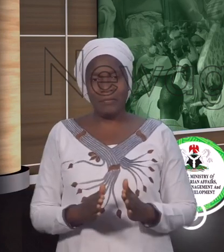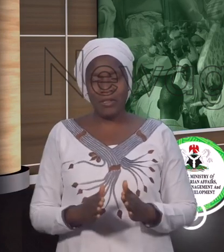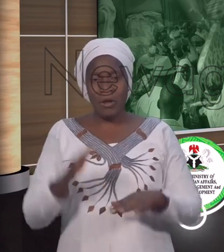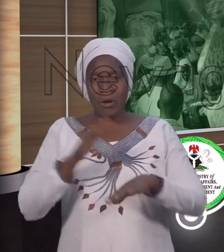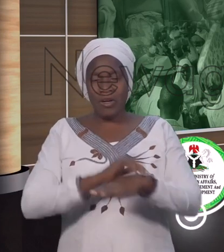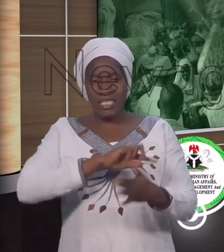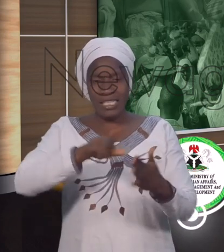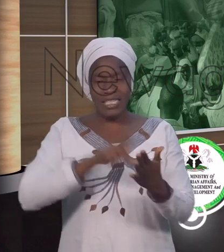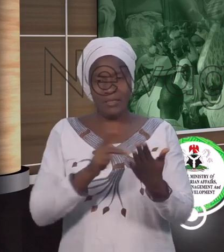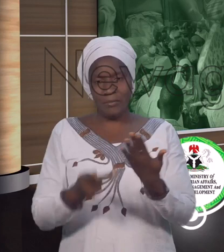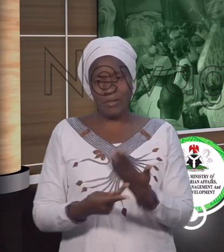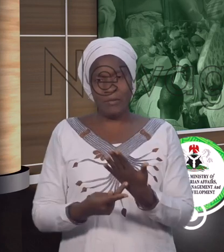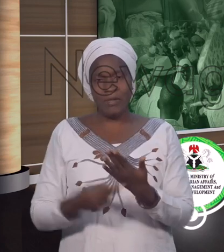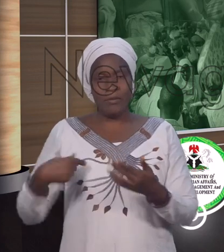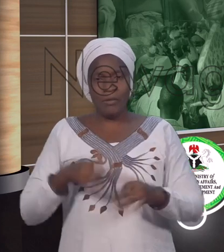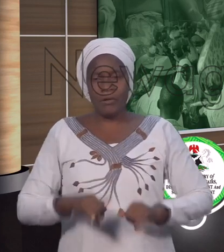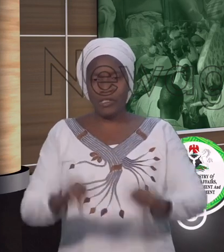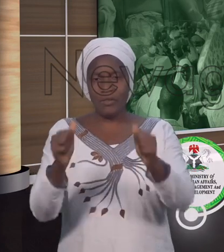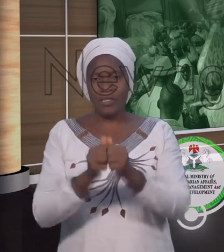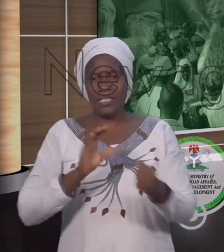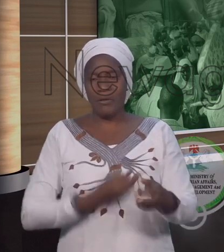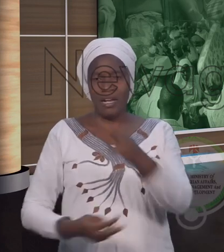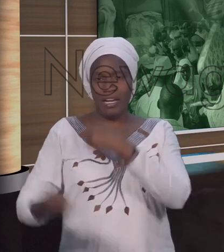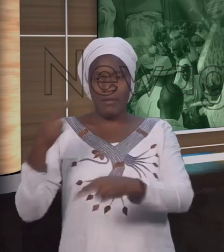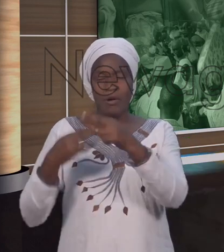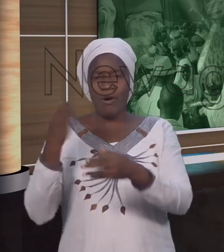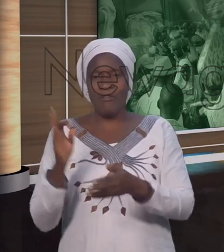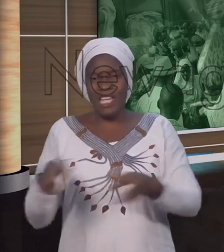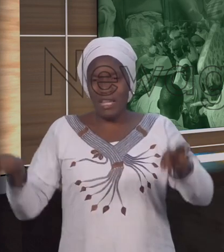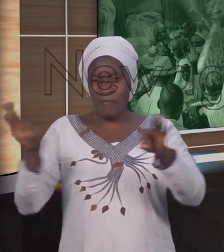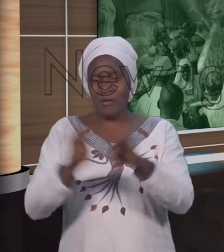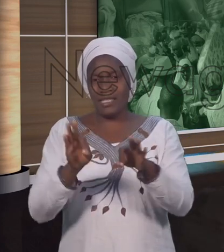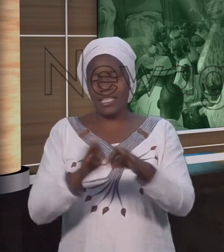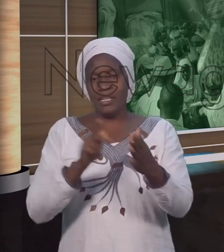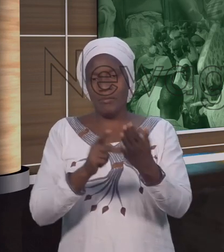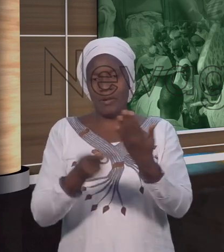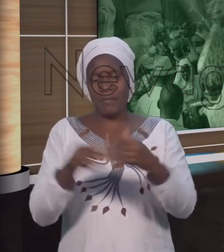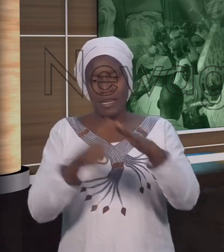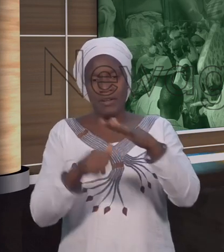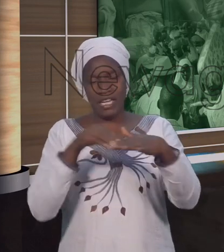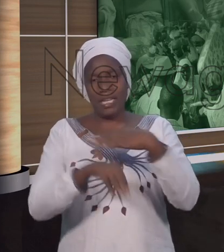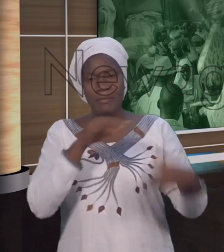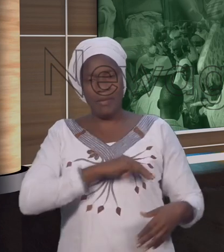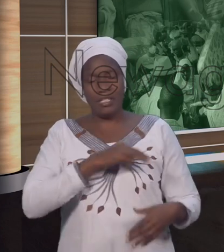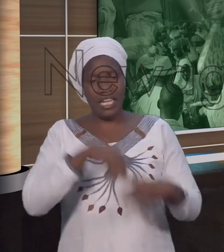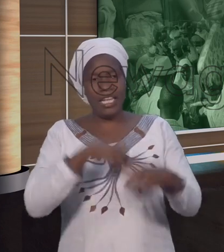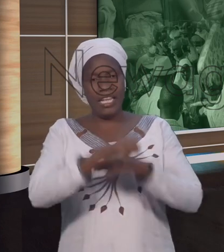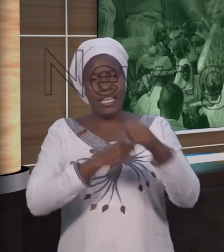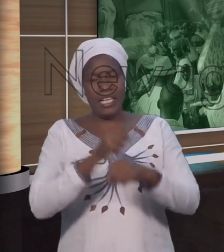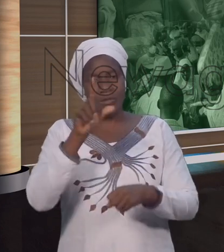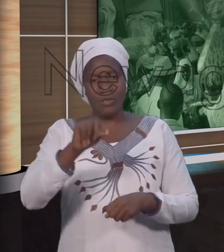anchor. On this episode of the program, we shall continue with a review of some major events in the ministry in the year